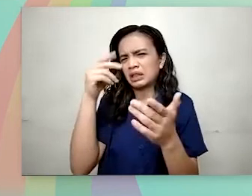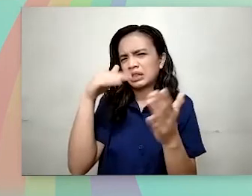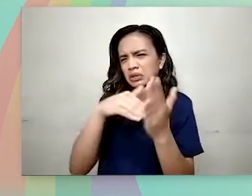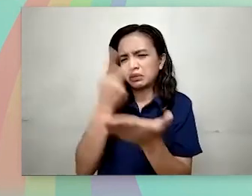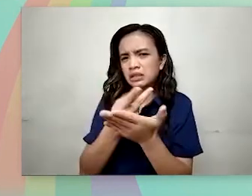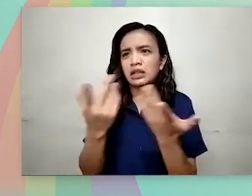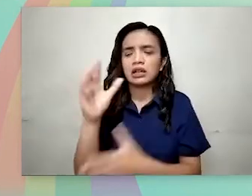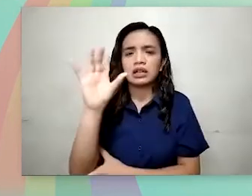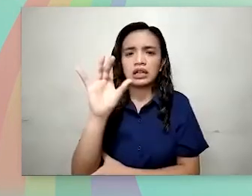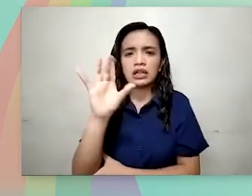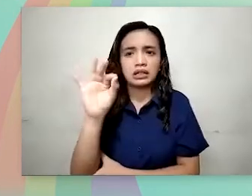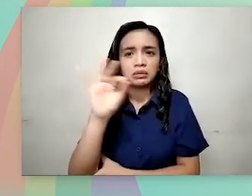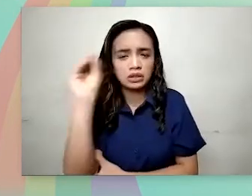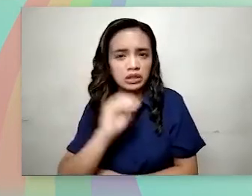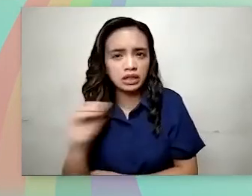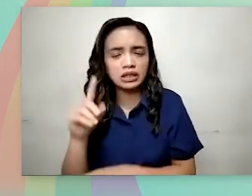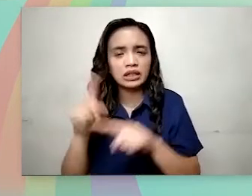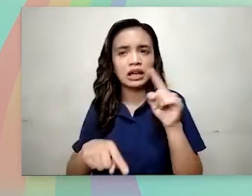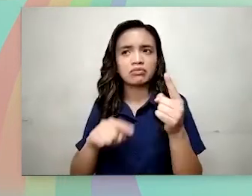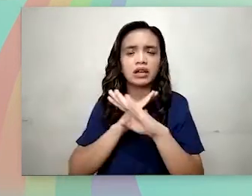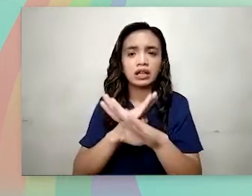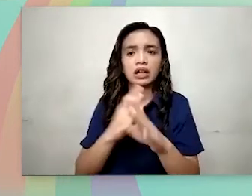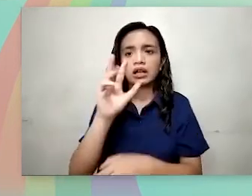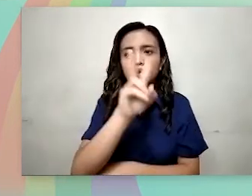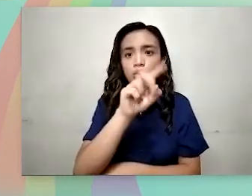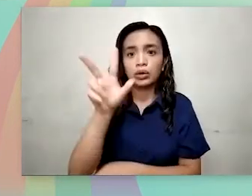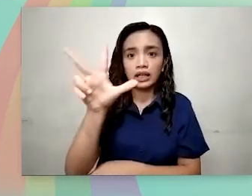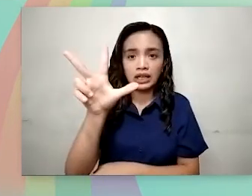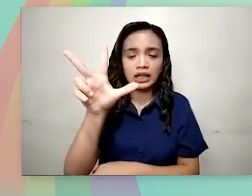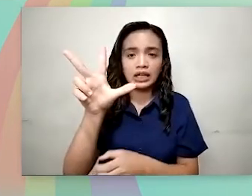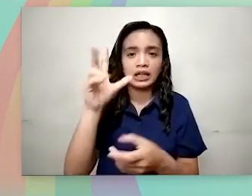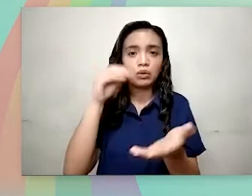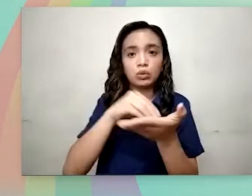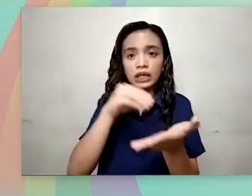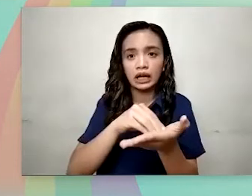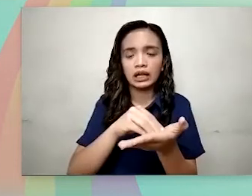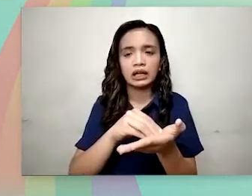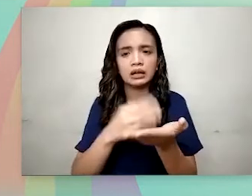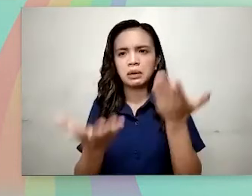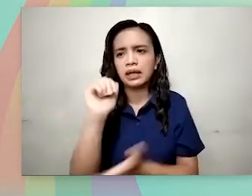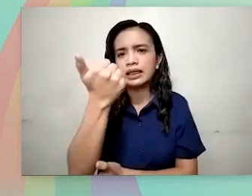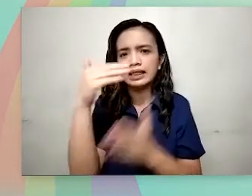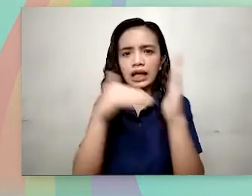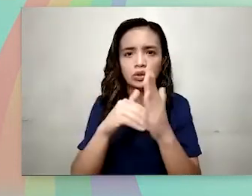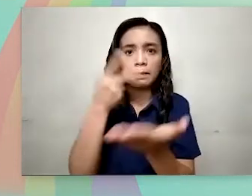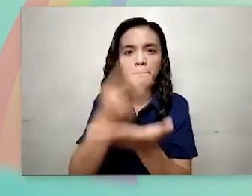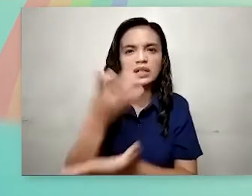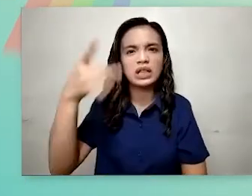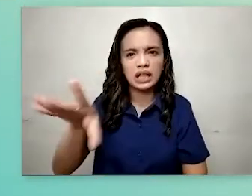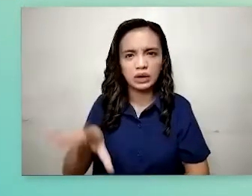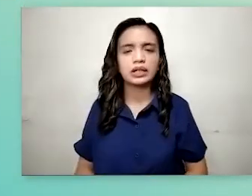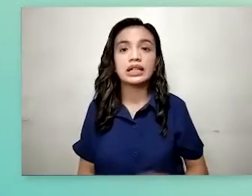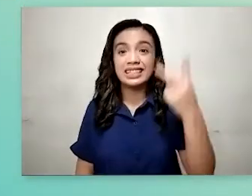month. 89% of them are unbanked. They generally get 2 to 3 loans at any given time with an average loan